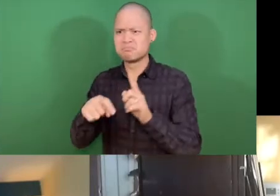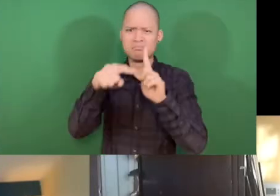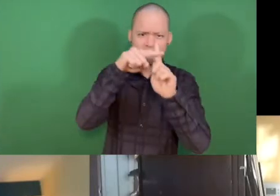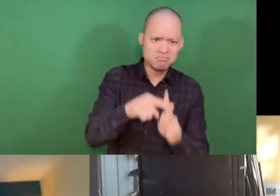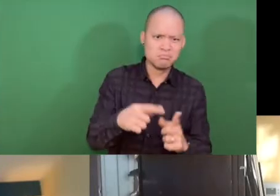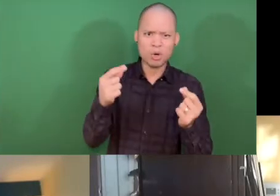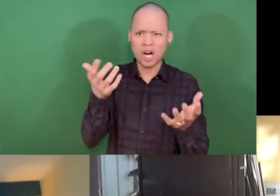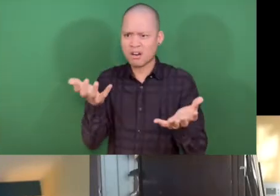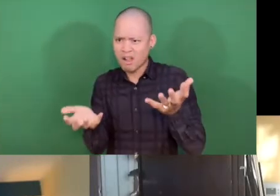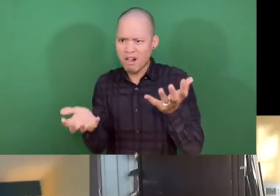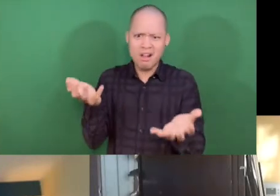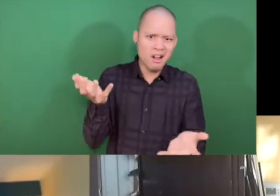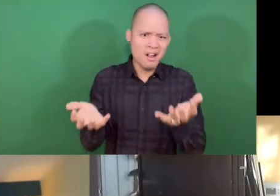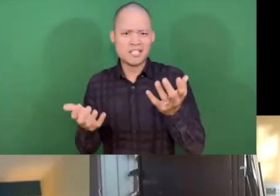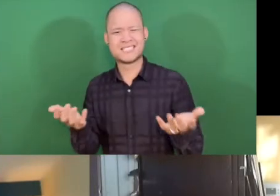bike to where I want to go?